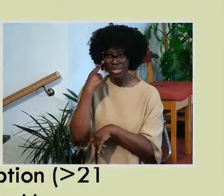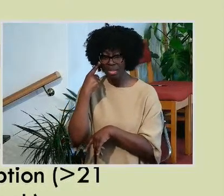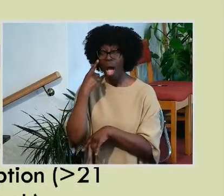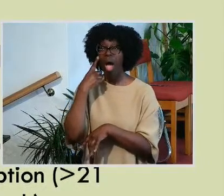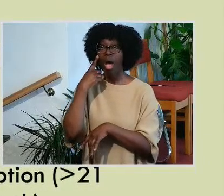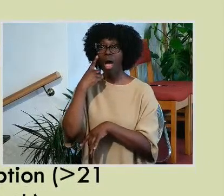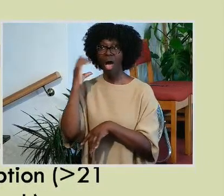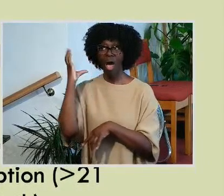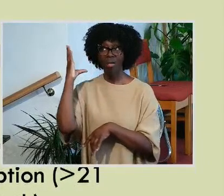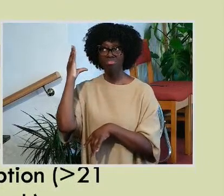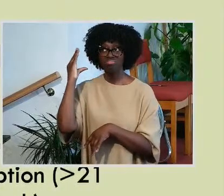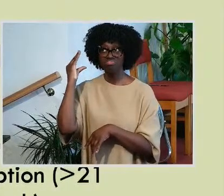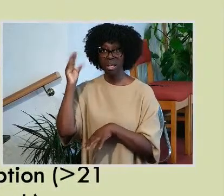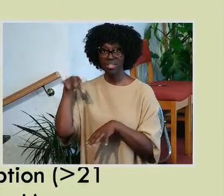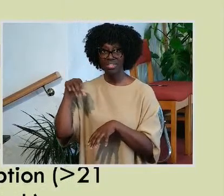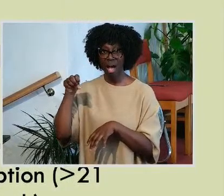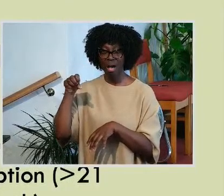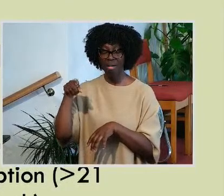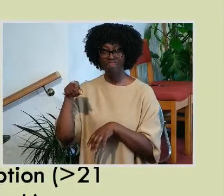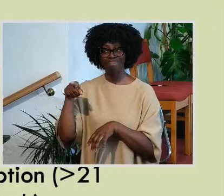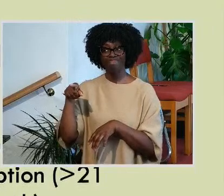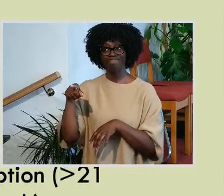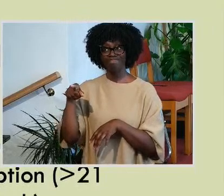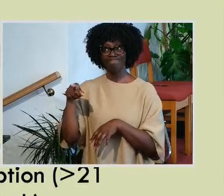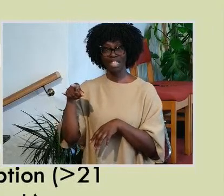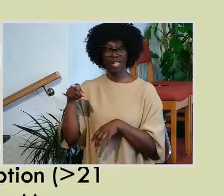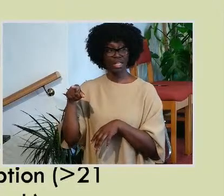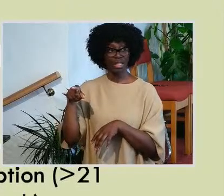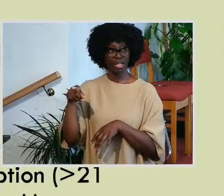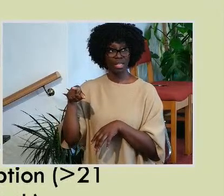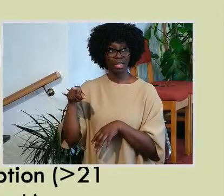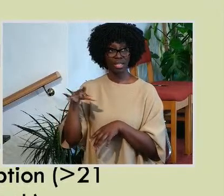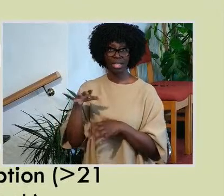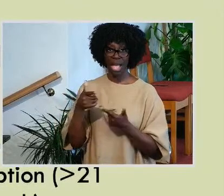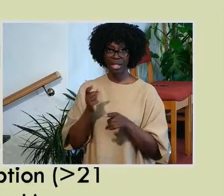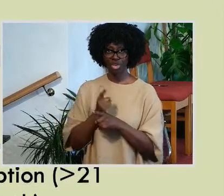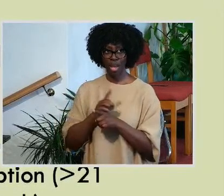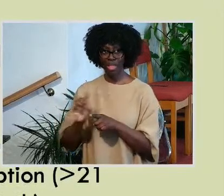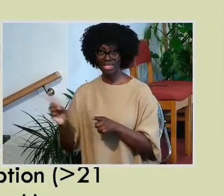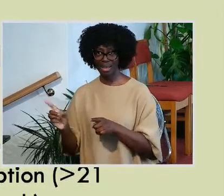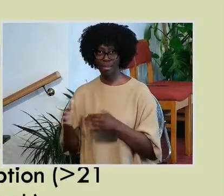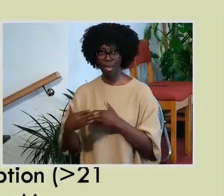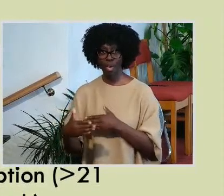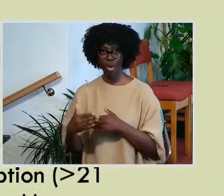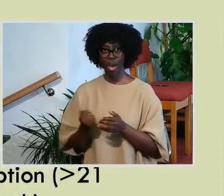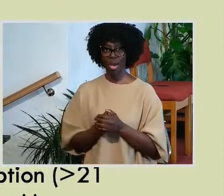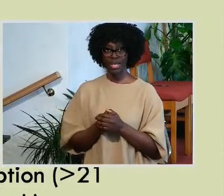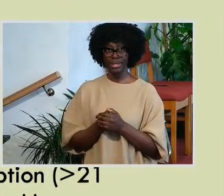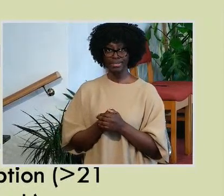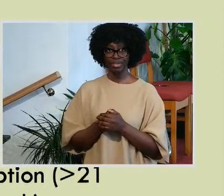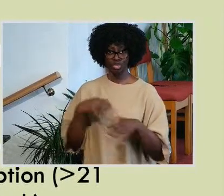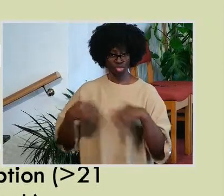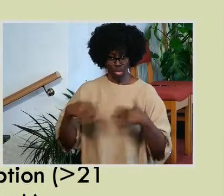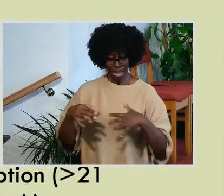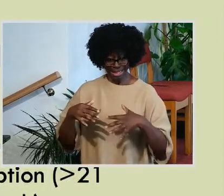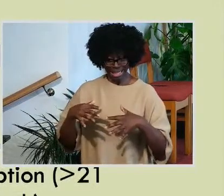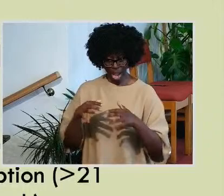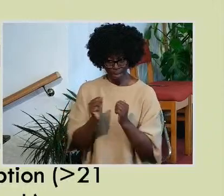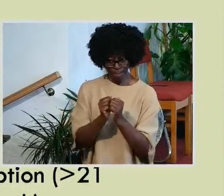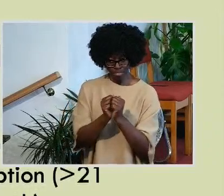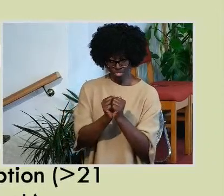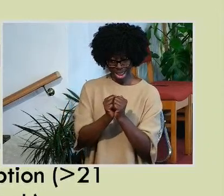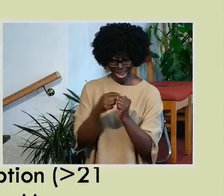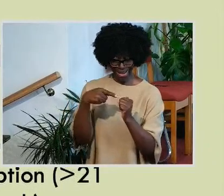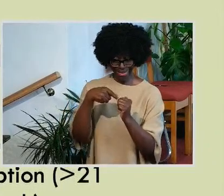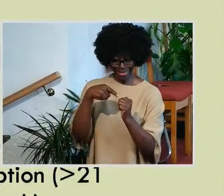impaired, to attend to that. I'll go a bit in more detail later on. Traumatic brain injuries. So we've heard